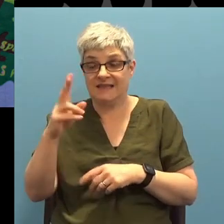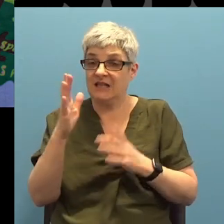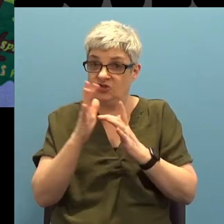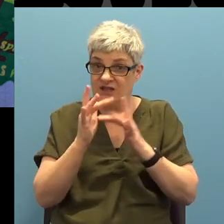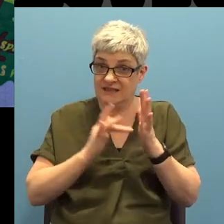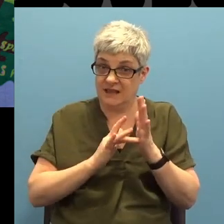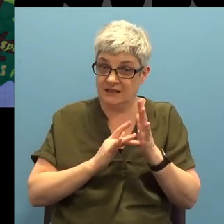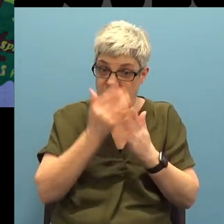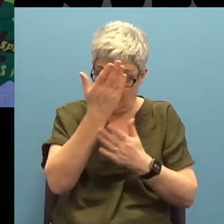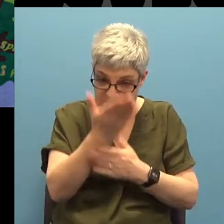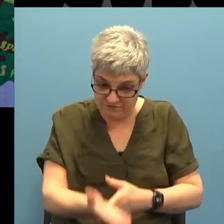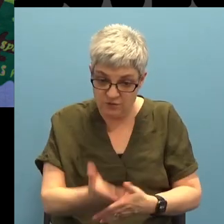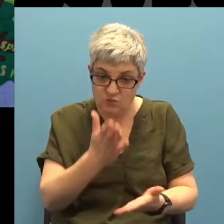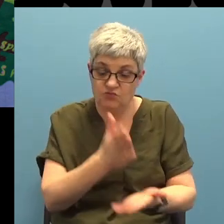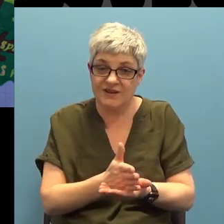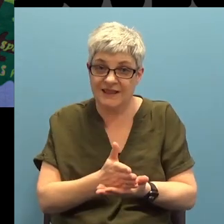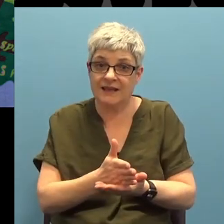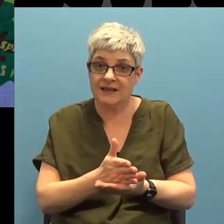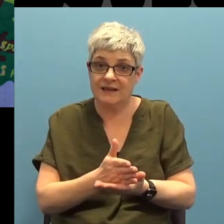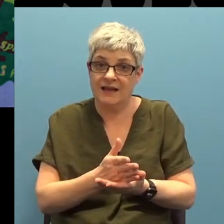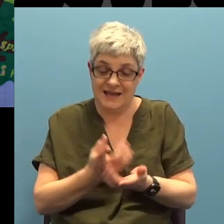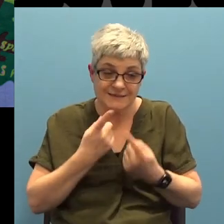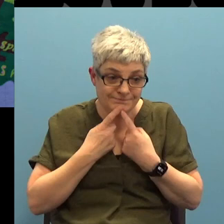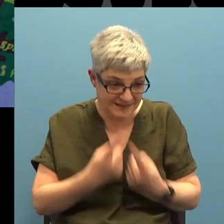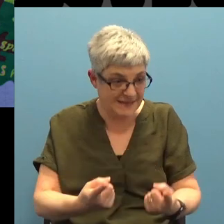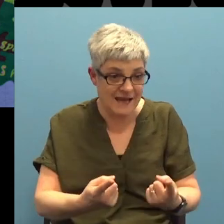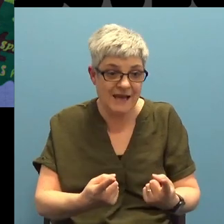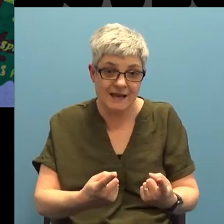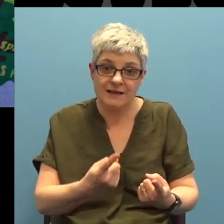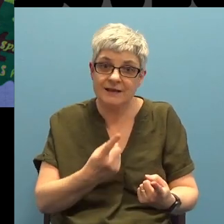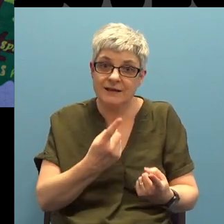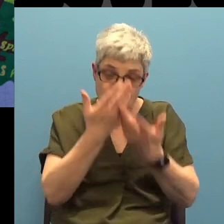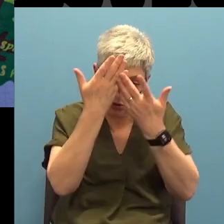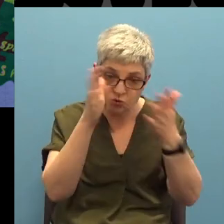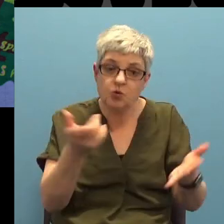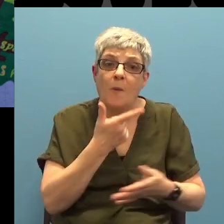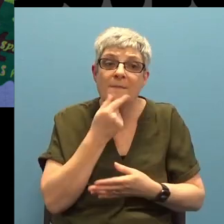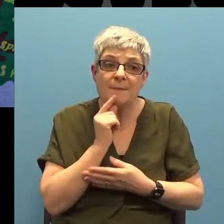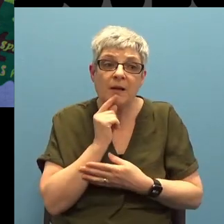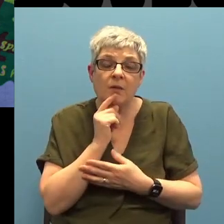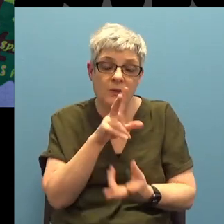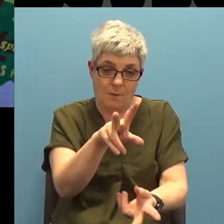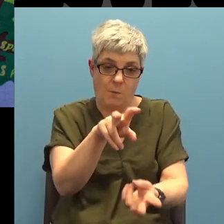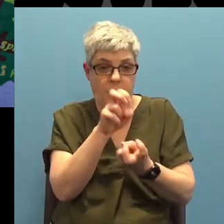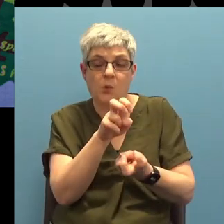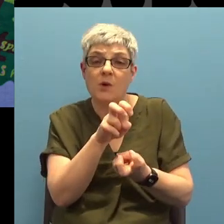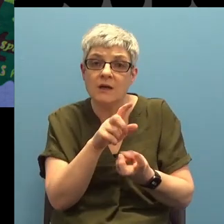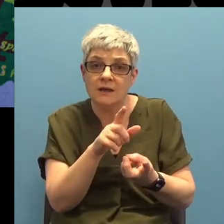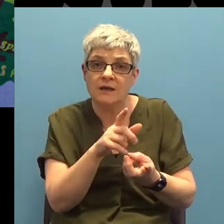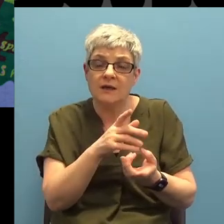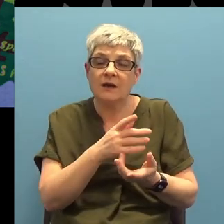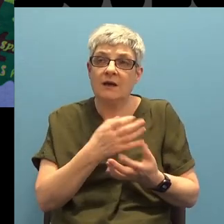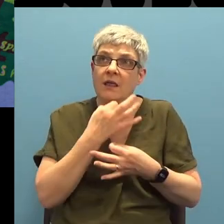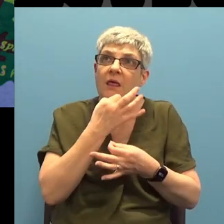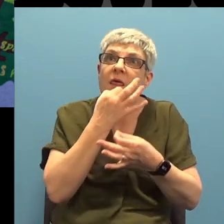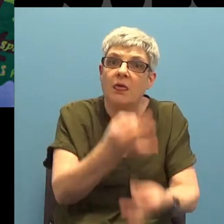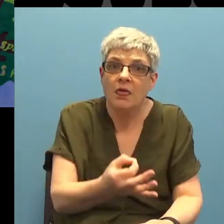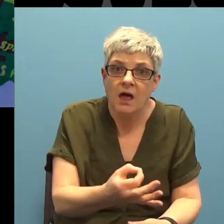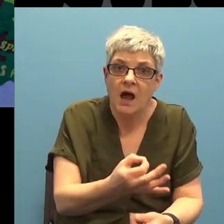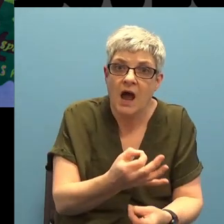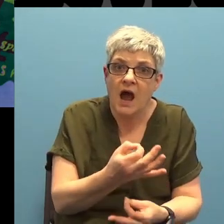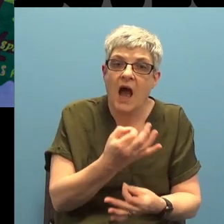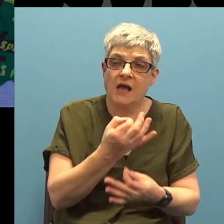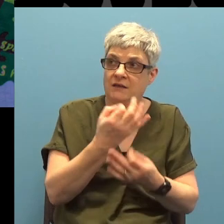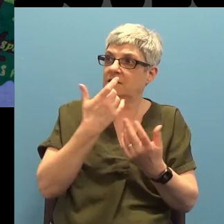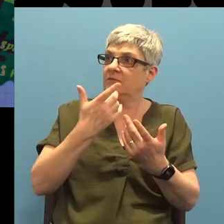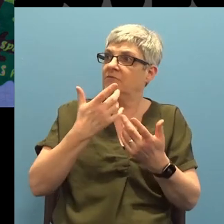for who he really is and can testify to that, when we can show people we are captivated by him and live under him as our Lord